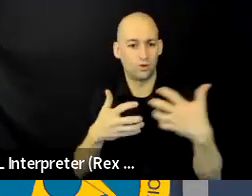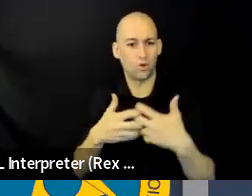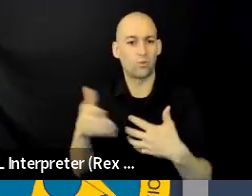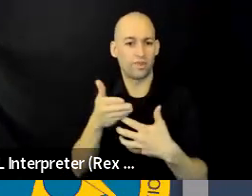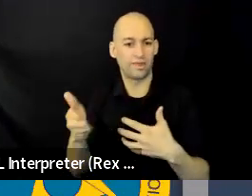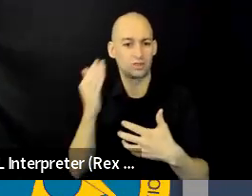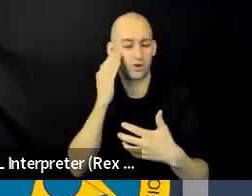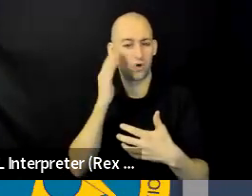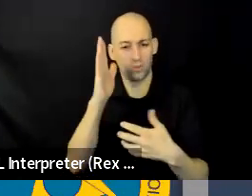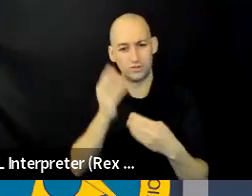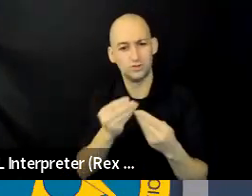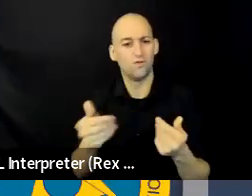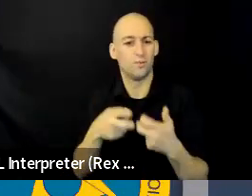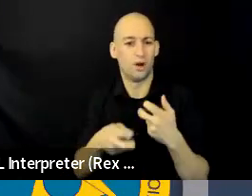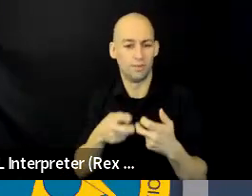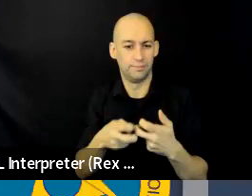help solve the problem